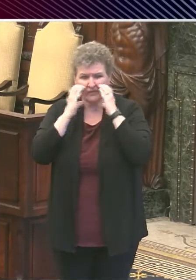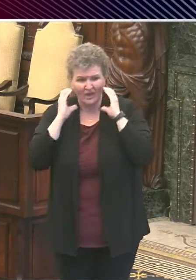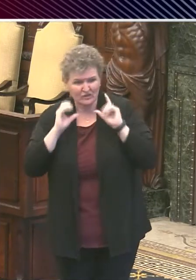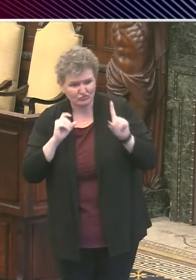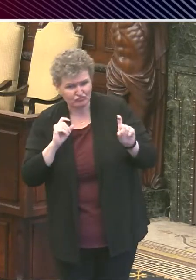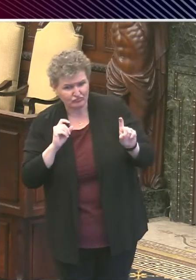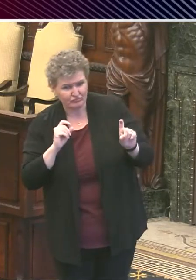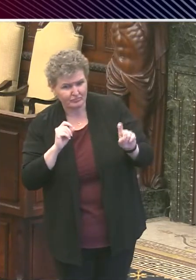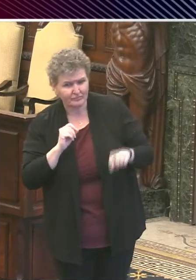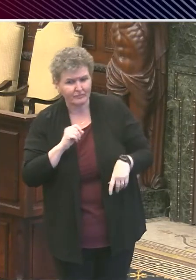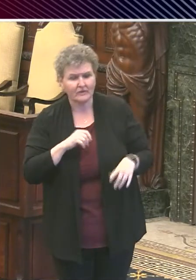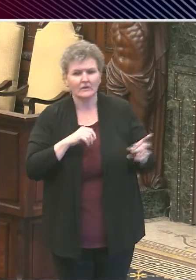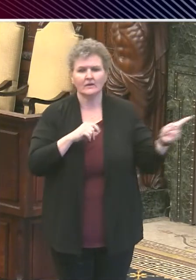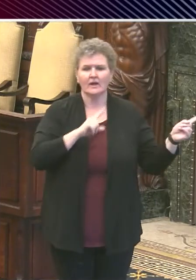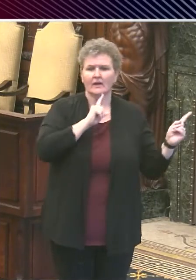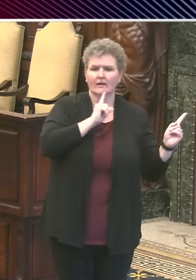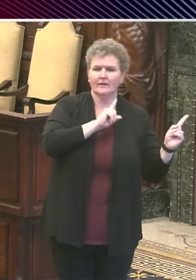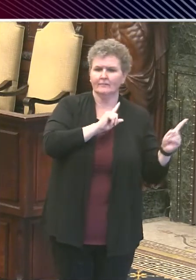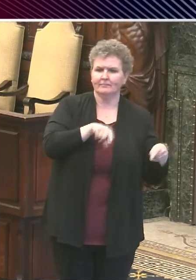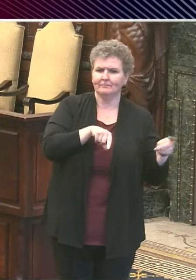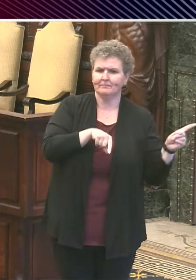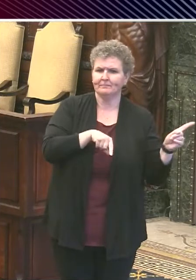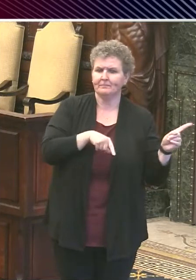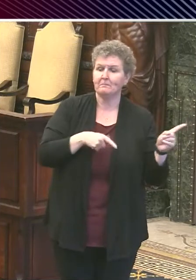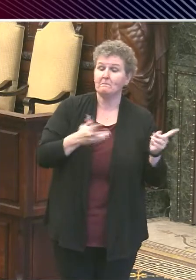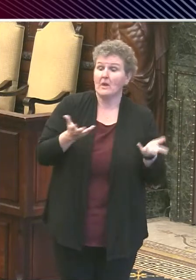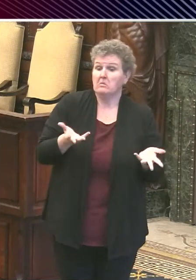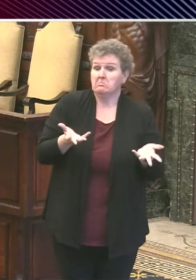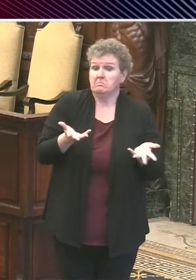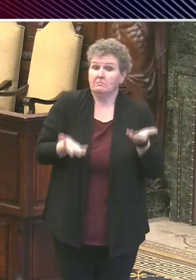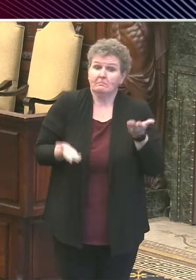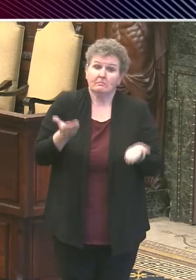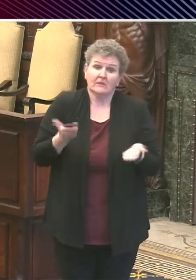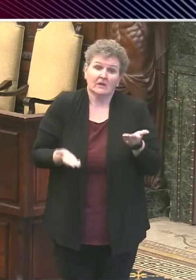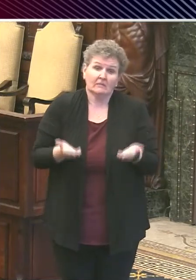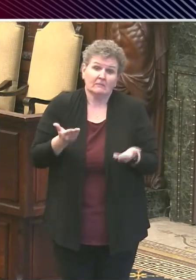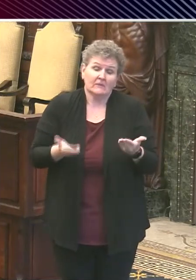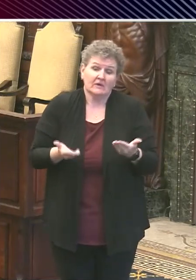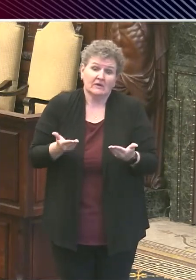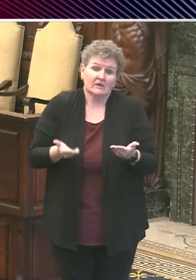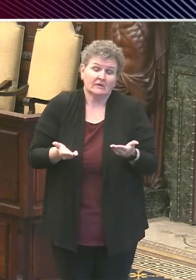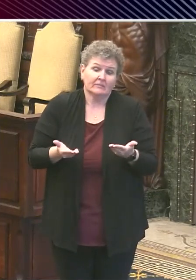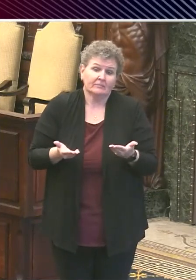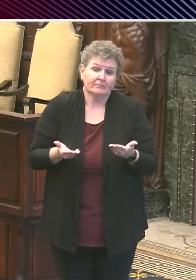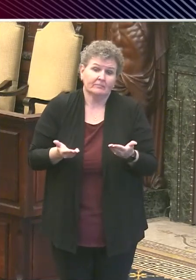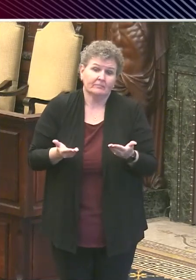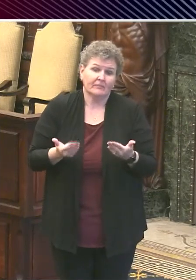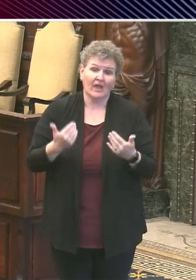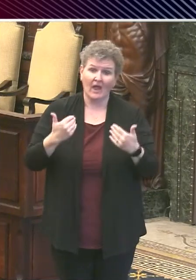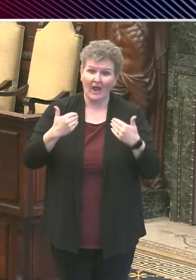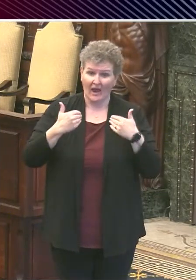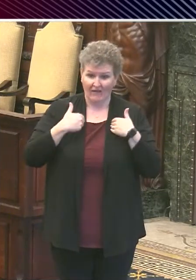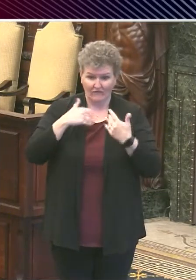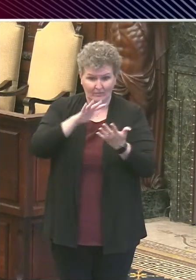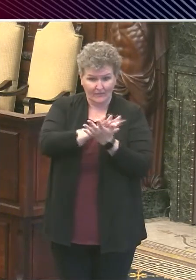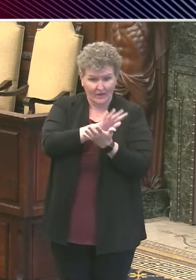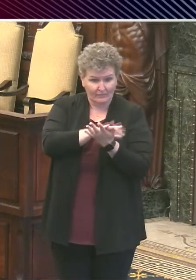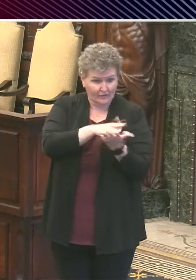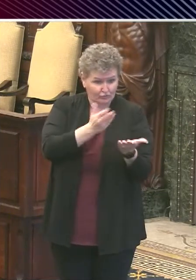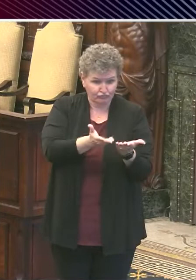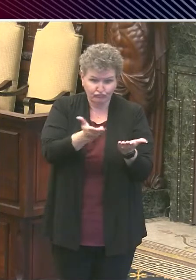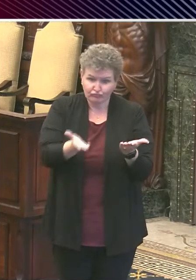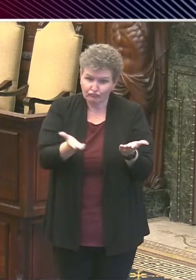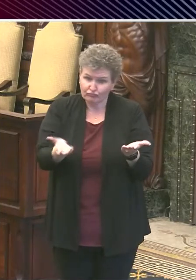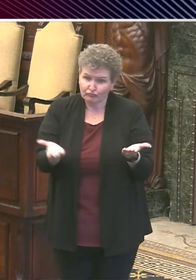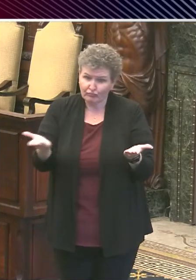could be. I have just read in the paper of shortages of PPE in the heavy hit part of the country.